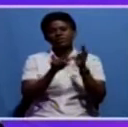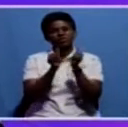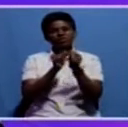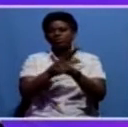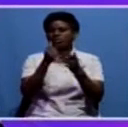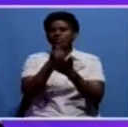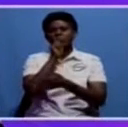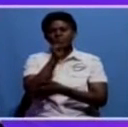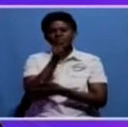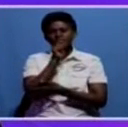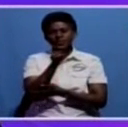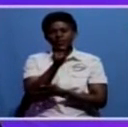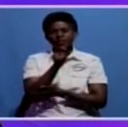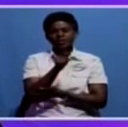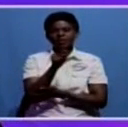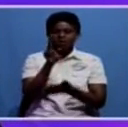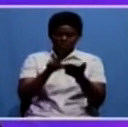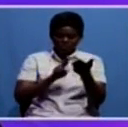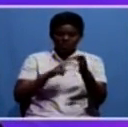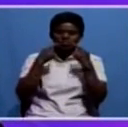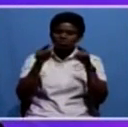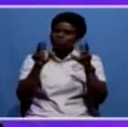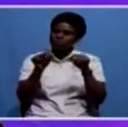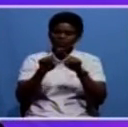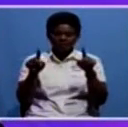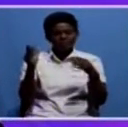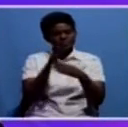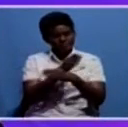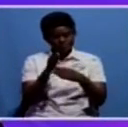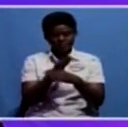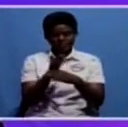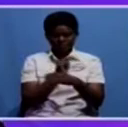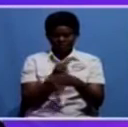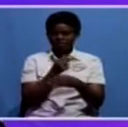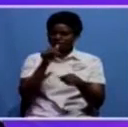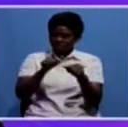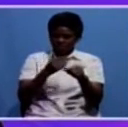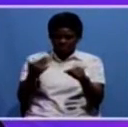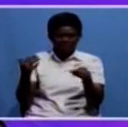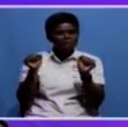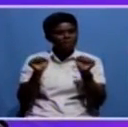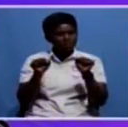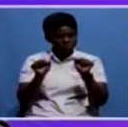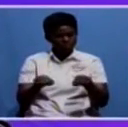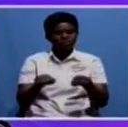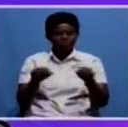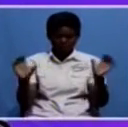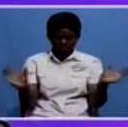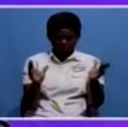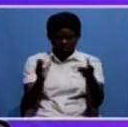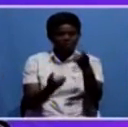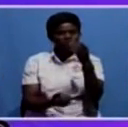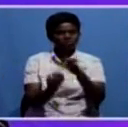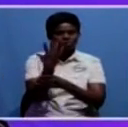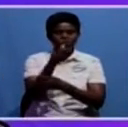media is not just for reporting news, but that they're also businesses, and that we must do everything possible to encourage the growth of the